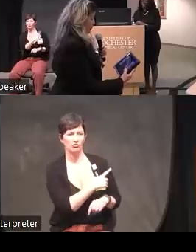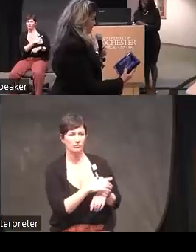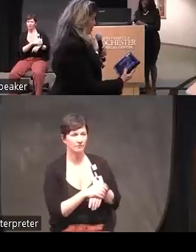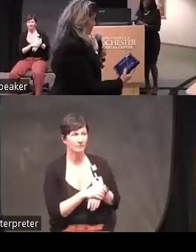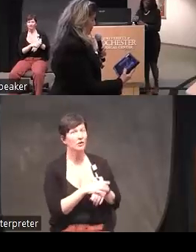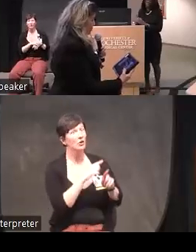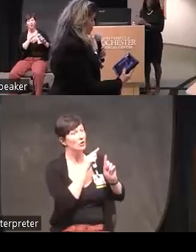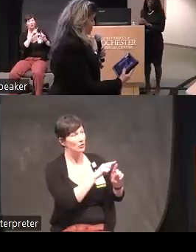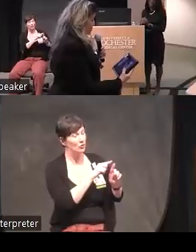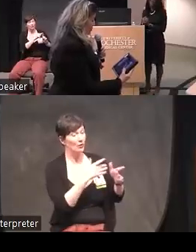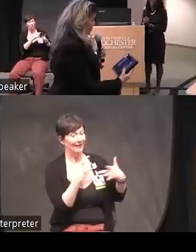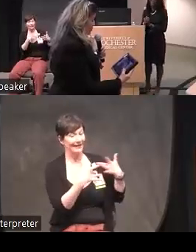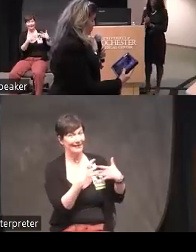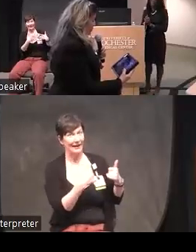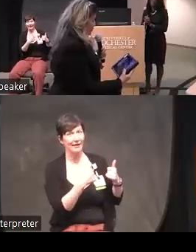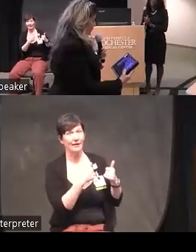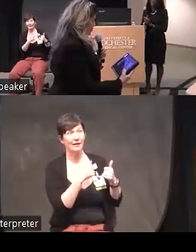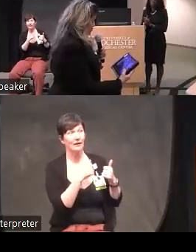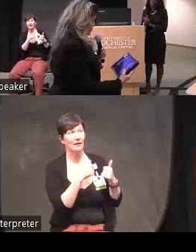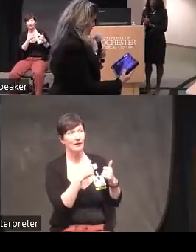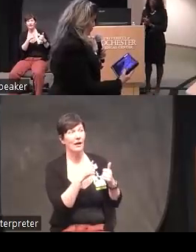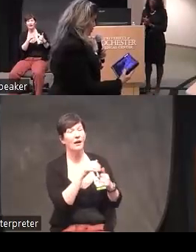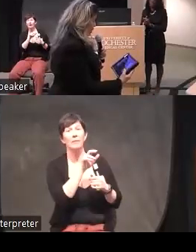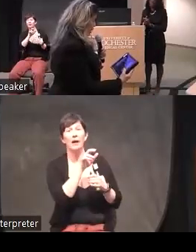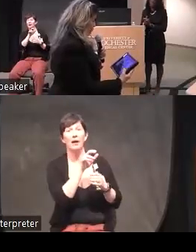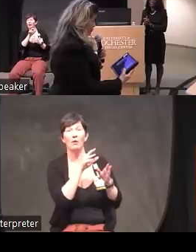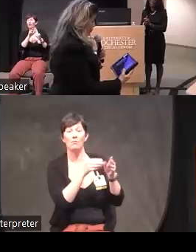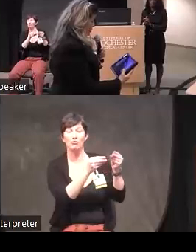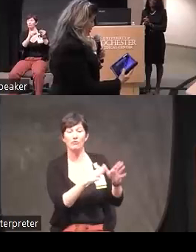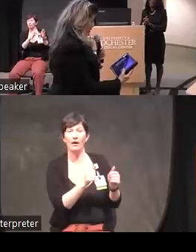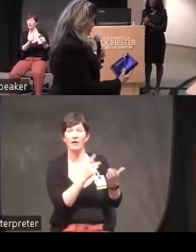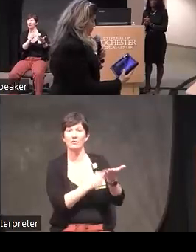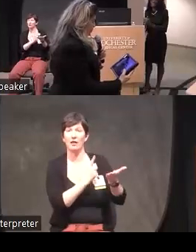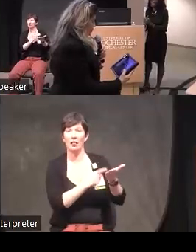you were excited by the notion of providers talking to legislator. How would you